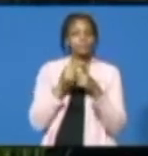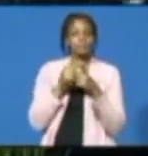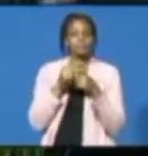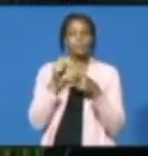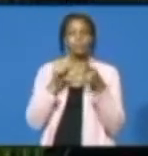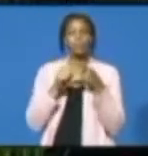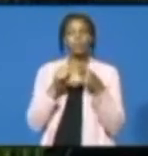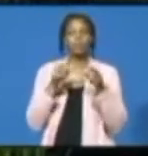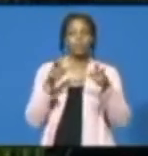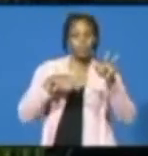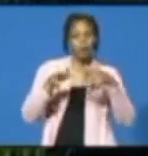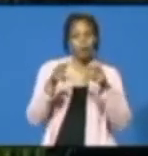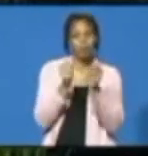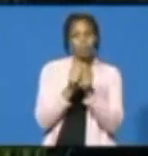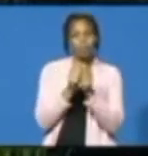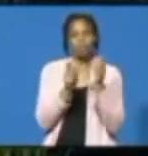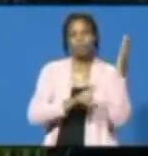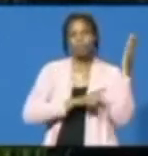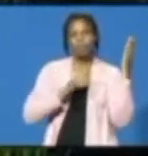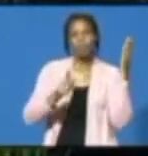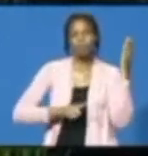when we walk with the Lord.